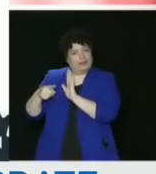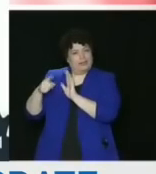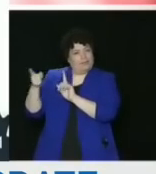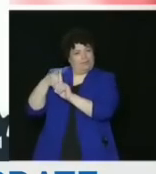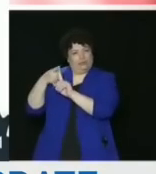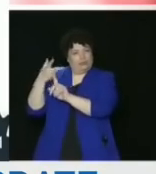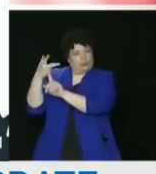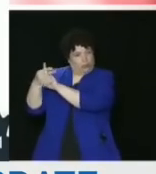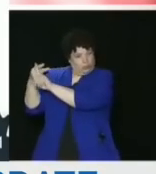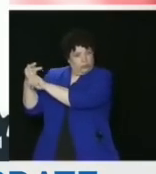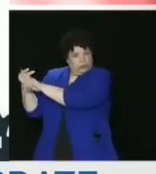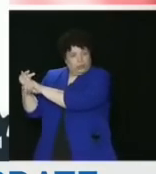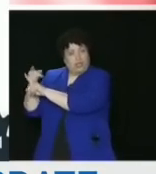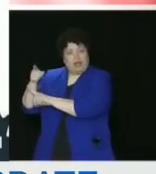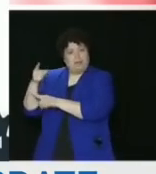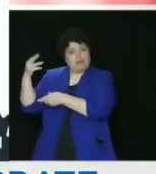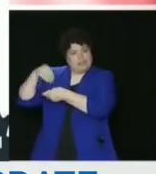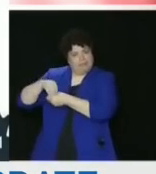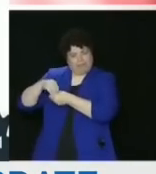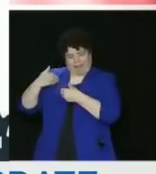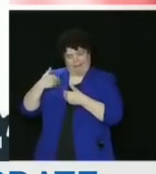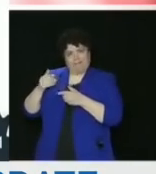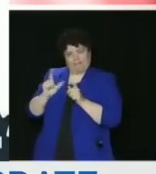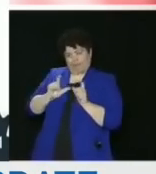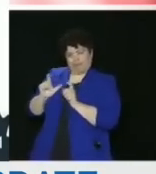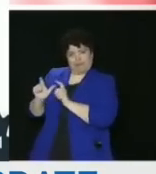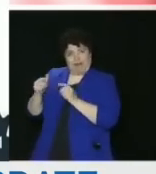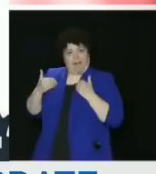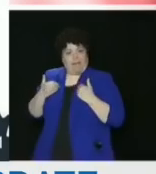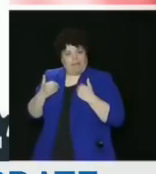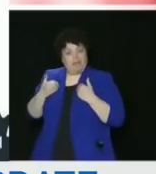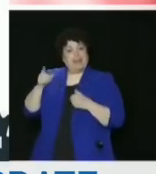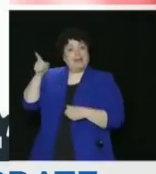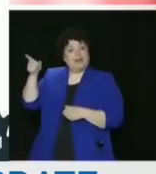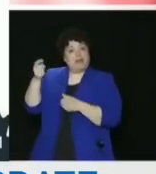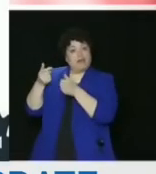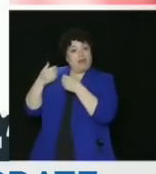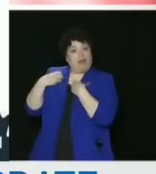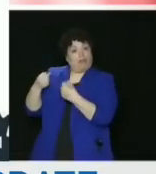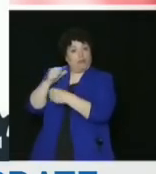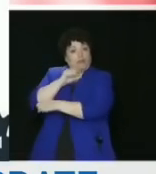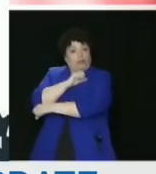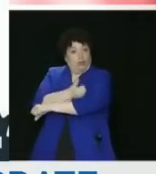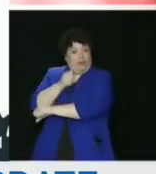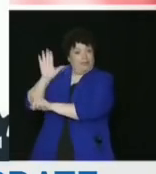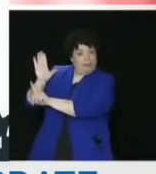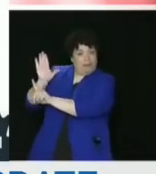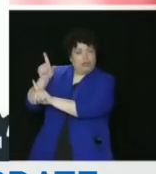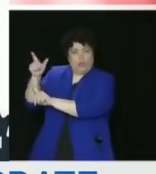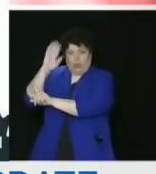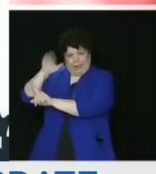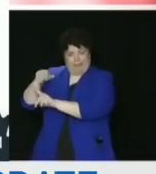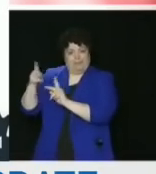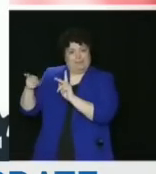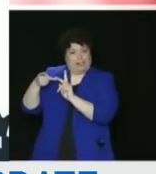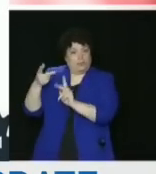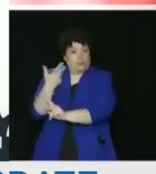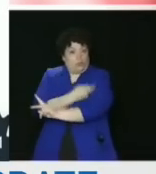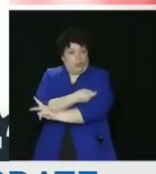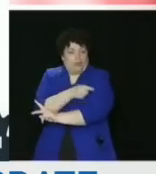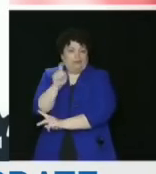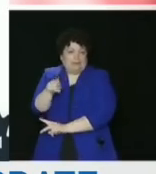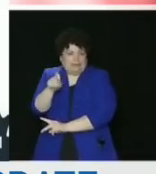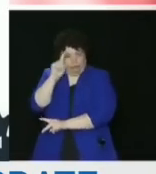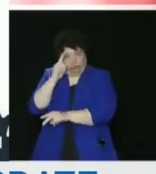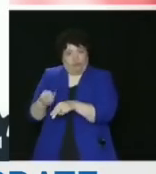which provides significant protection, health authorities recognize that the second dose is crucial to protect people as much as